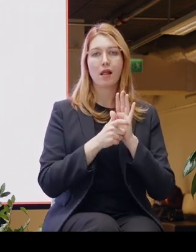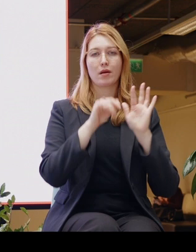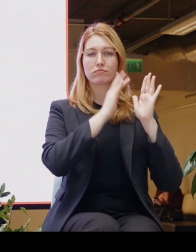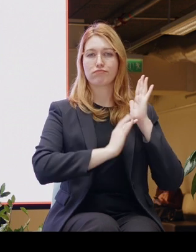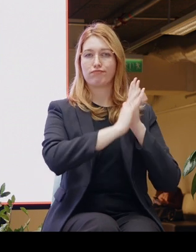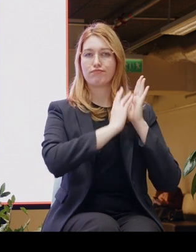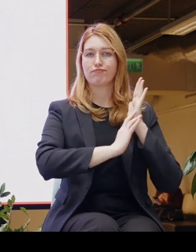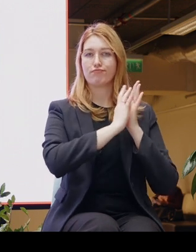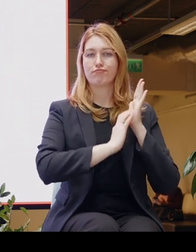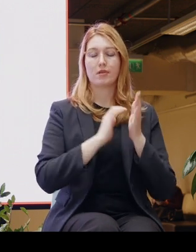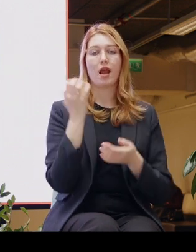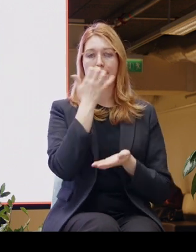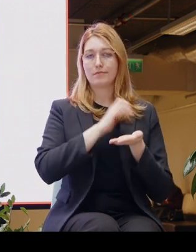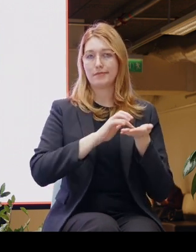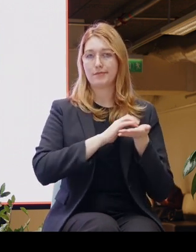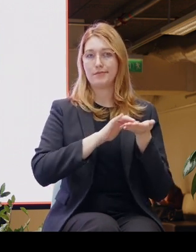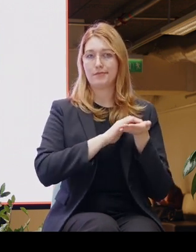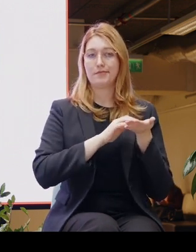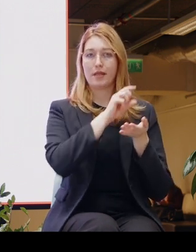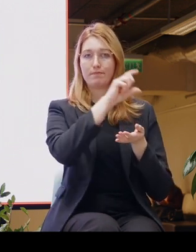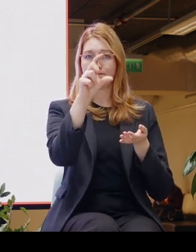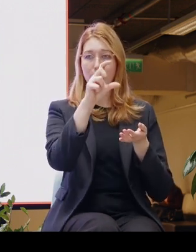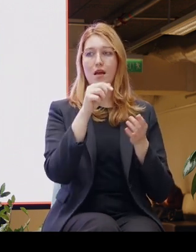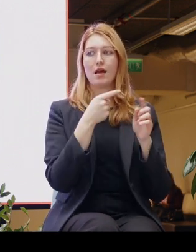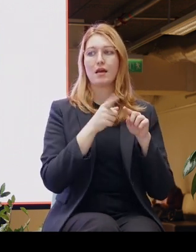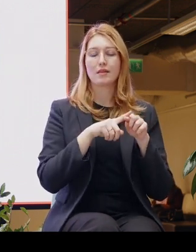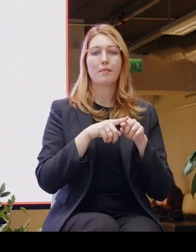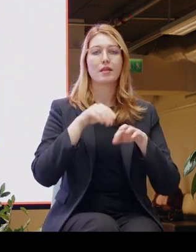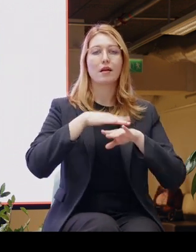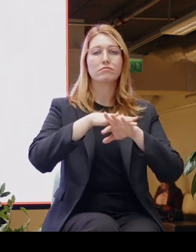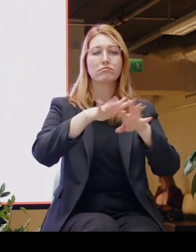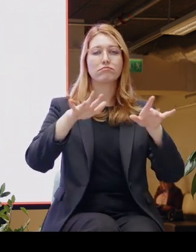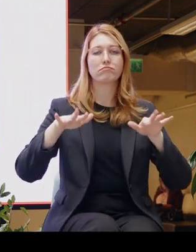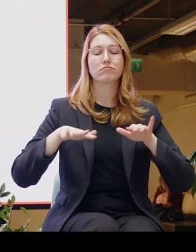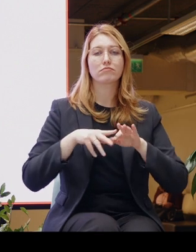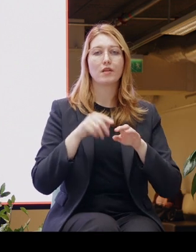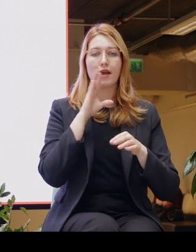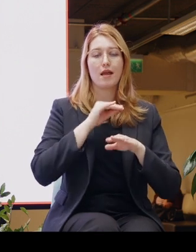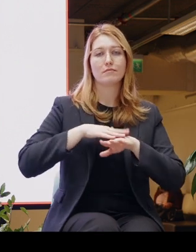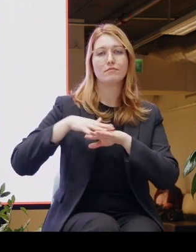prior instruction, tactile room plan with the tactile guideline.